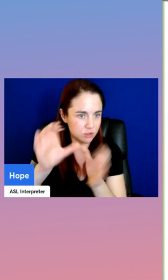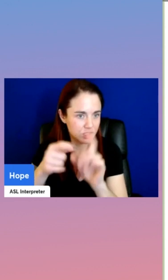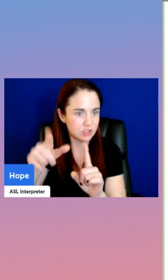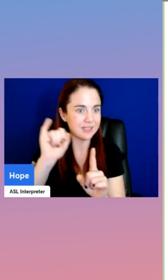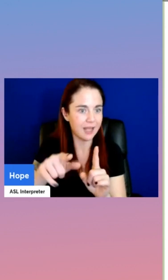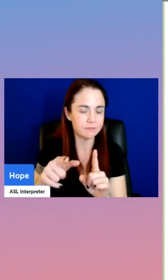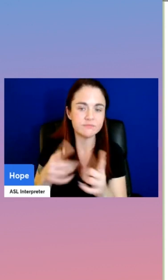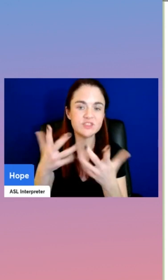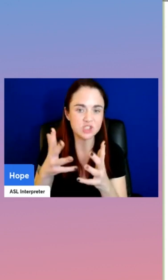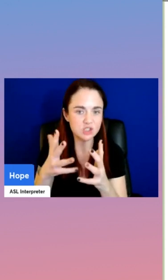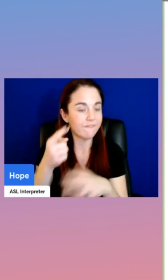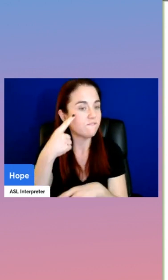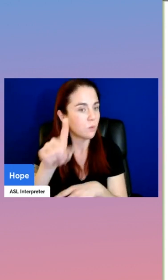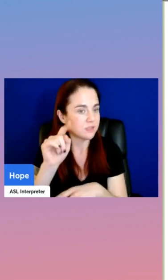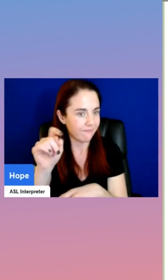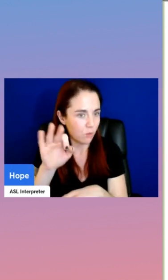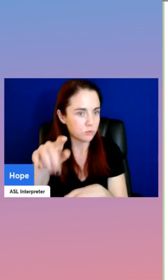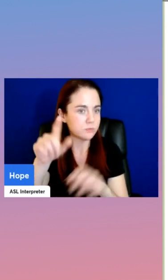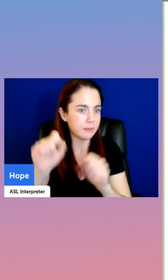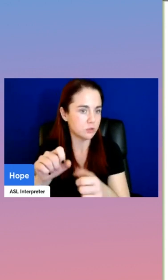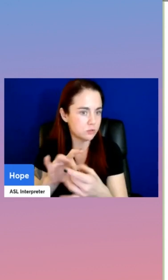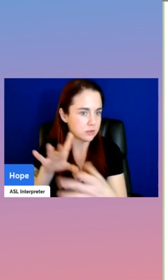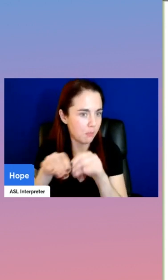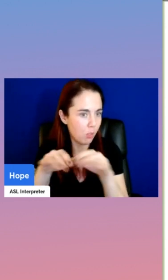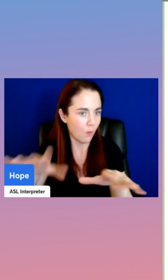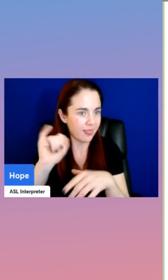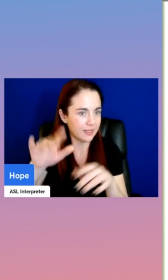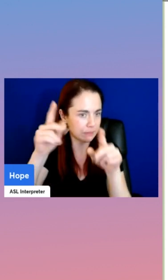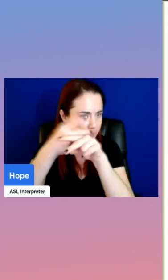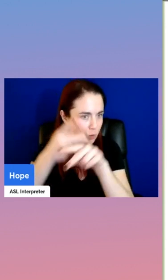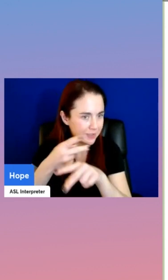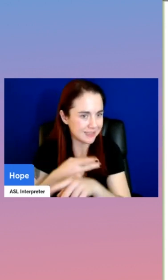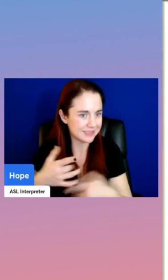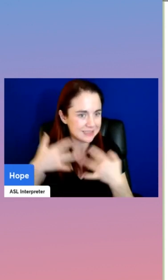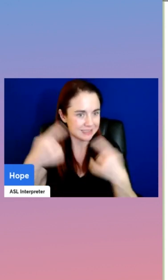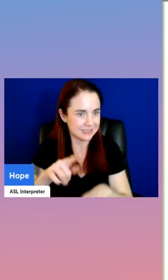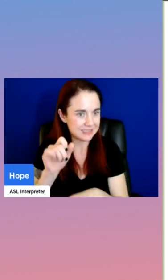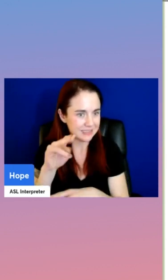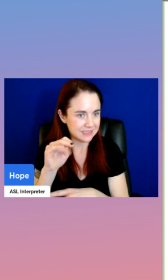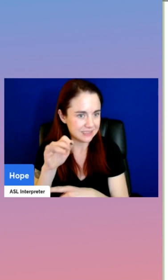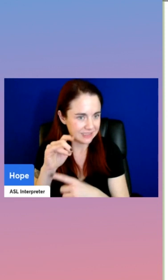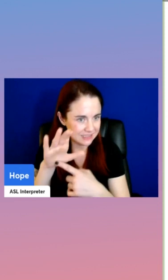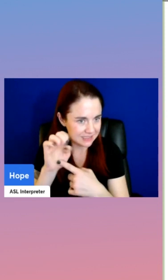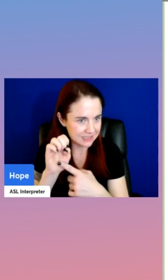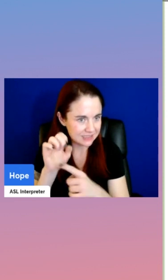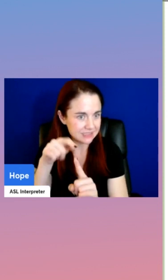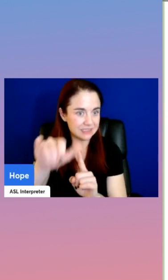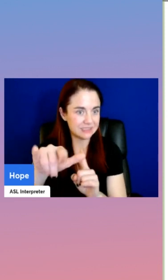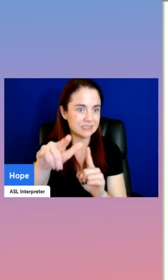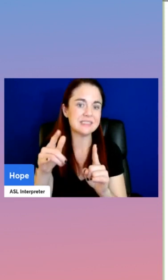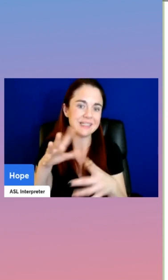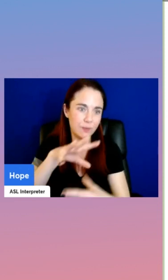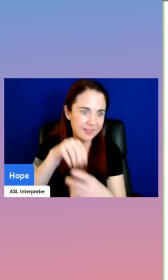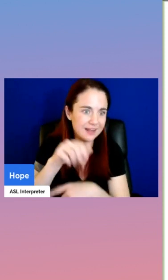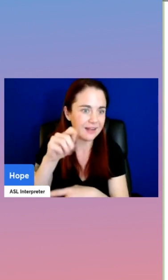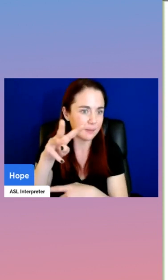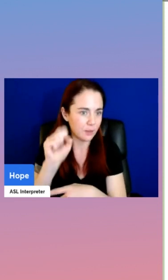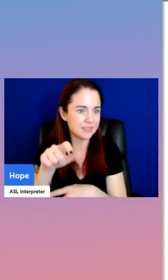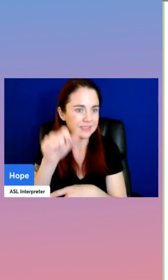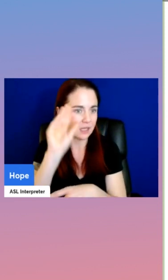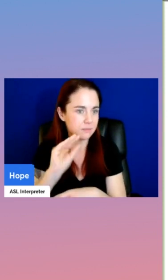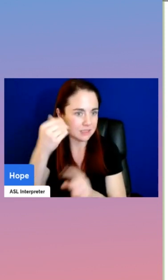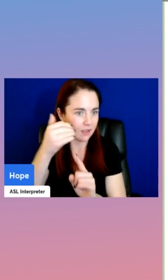for Terraform to be able to deploy the compute instances which are in AWS, the Amazon EC2